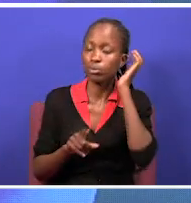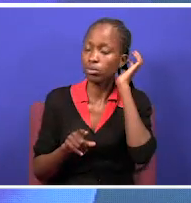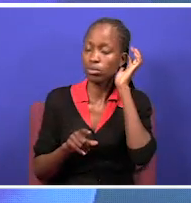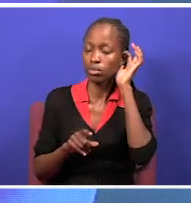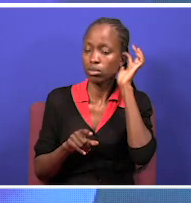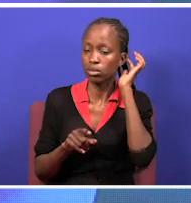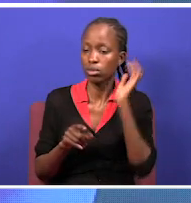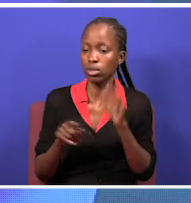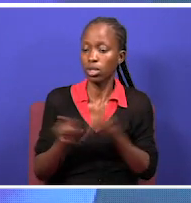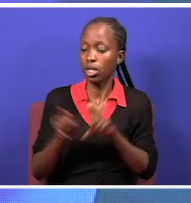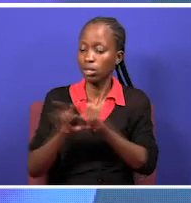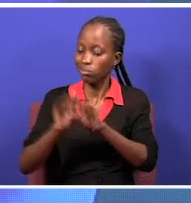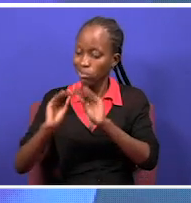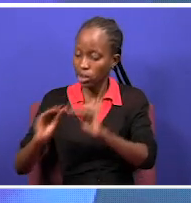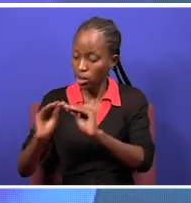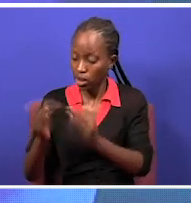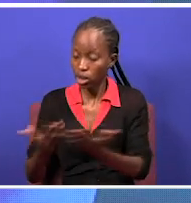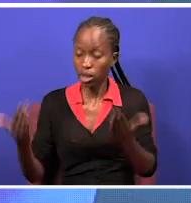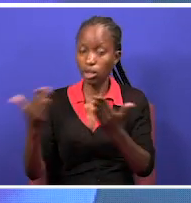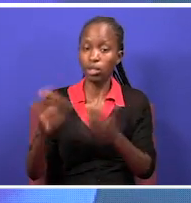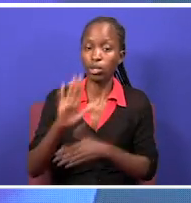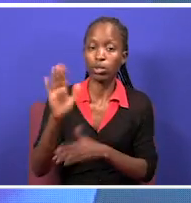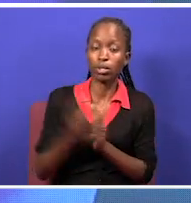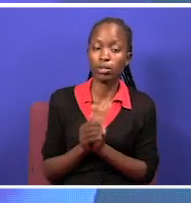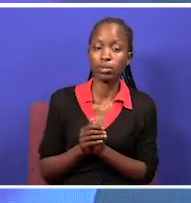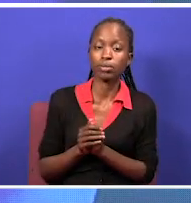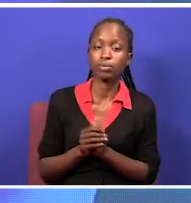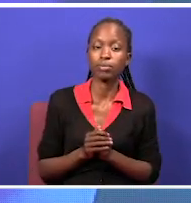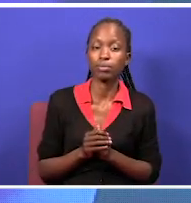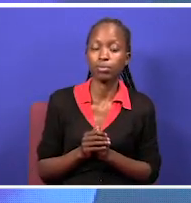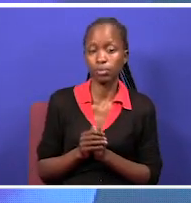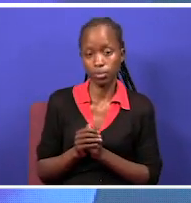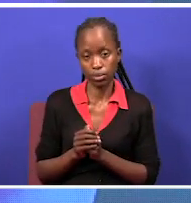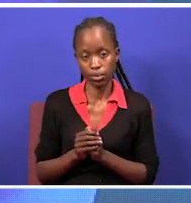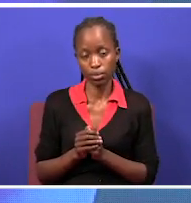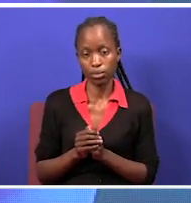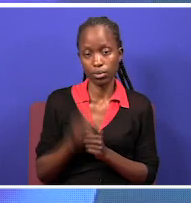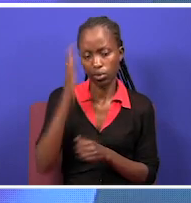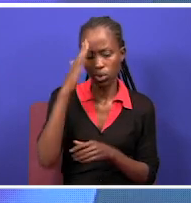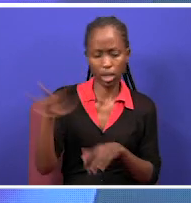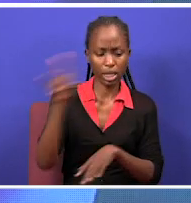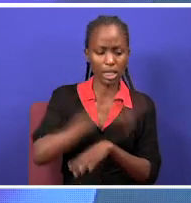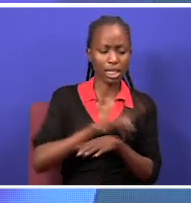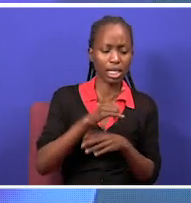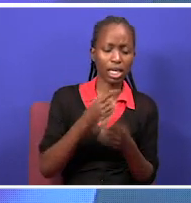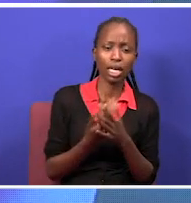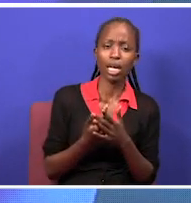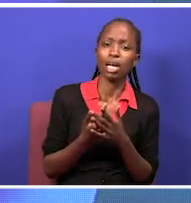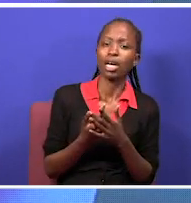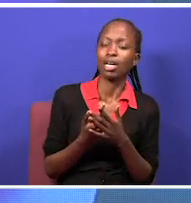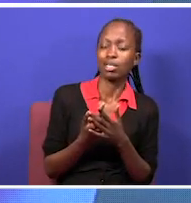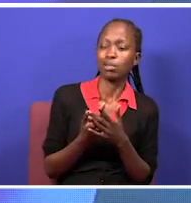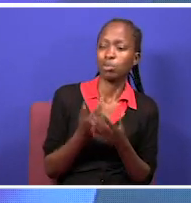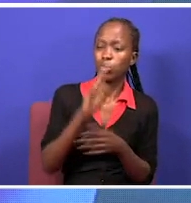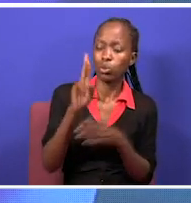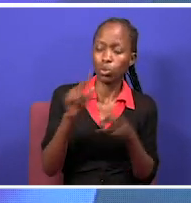Impress them on your children. The word impress, we use it these days, you know, for looking good and impressive or performing and